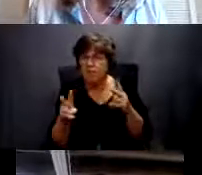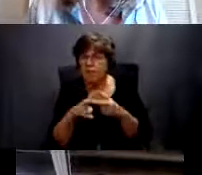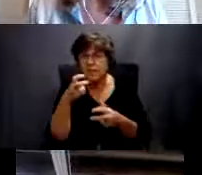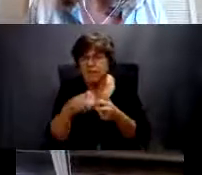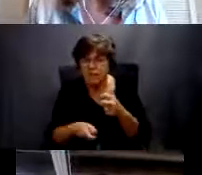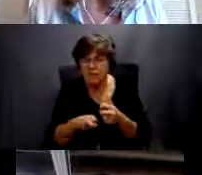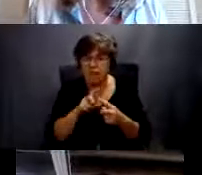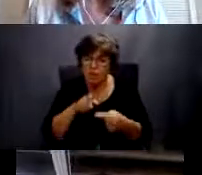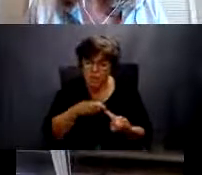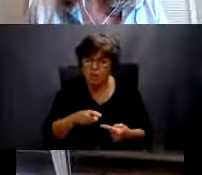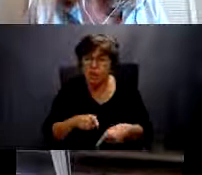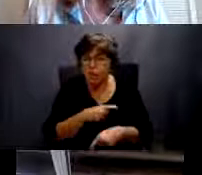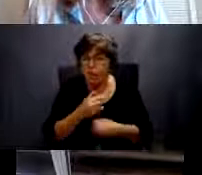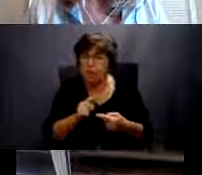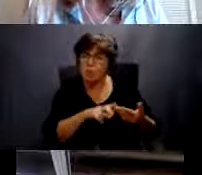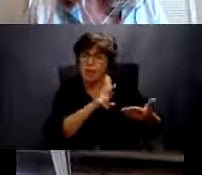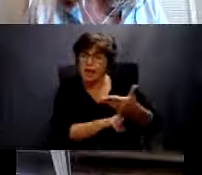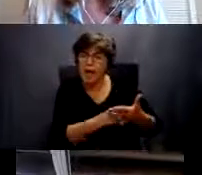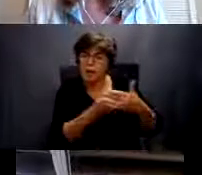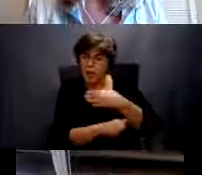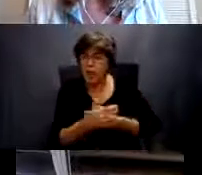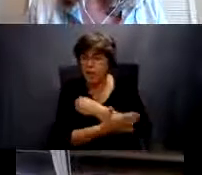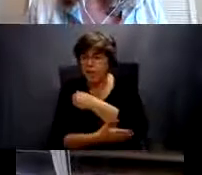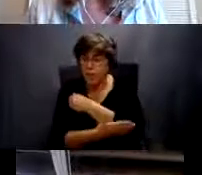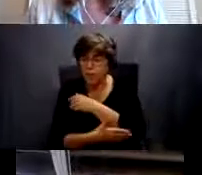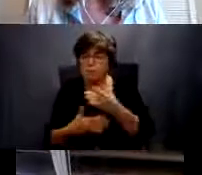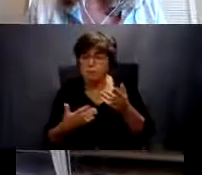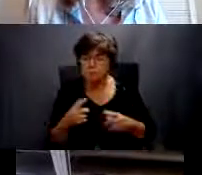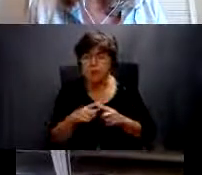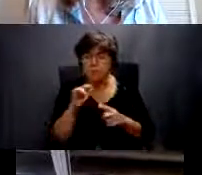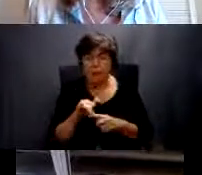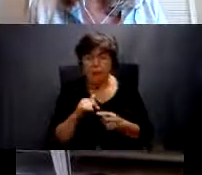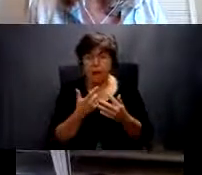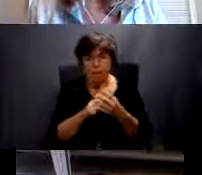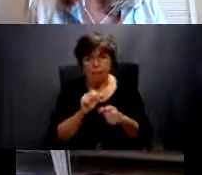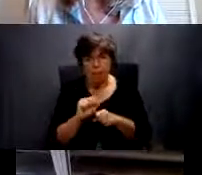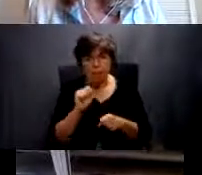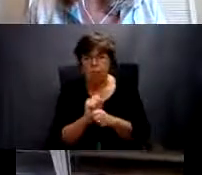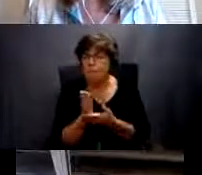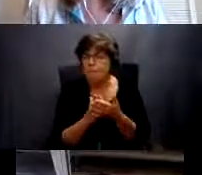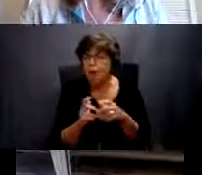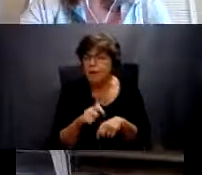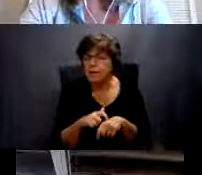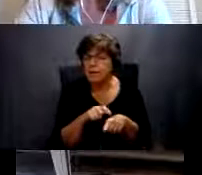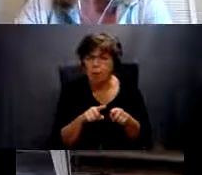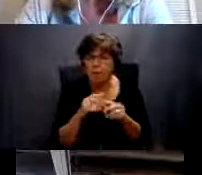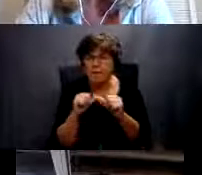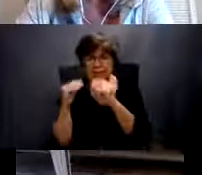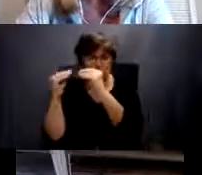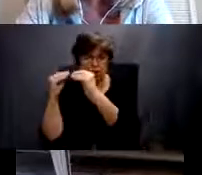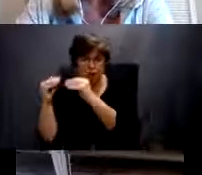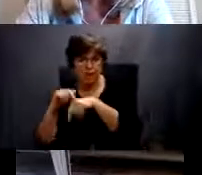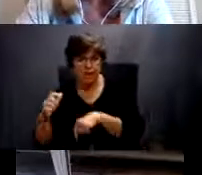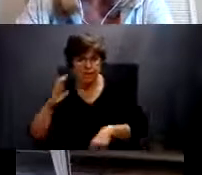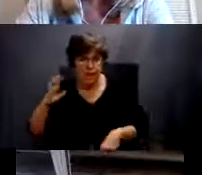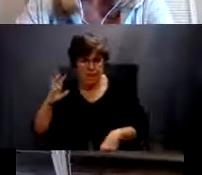how to contract with a county, and began doing that work very part-time while I continued to teach.